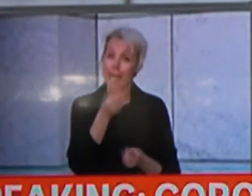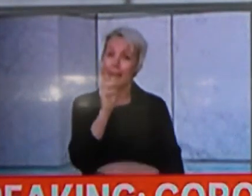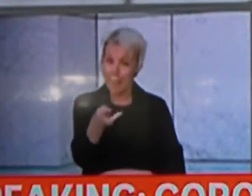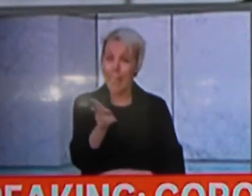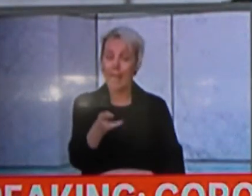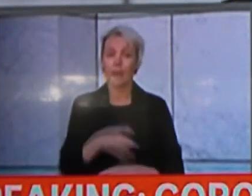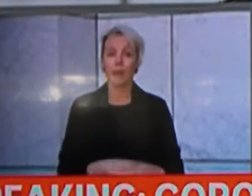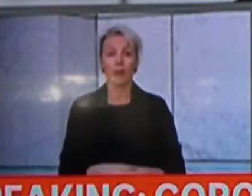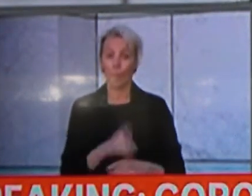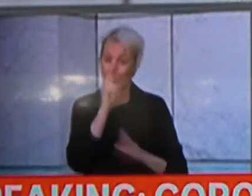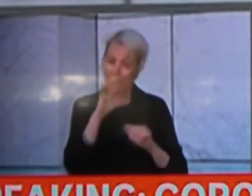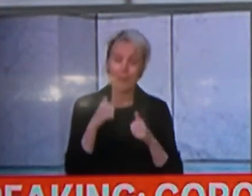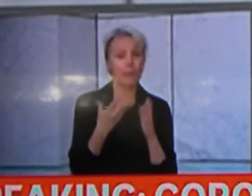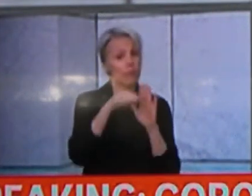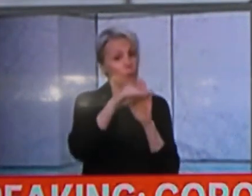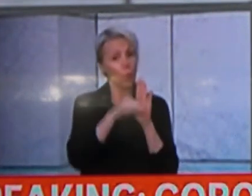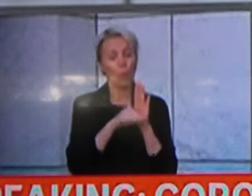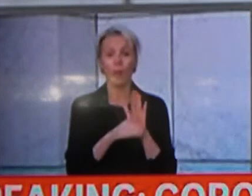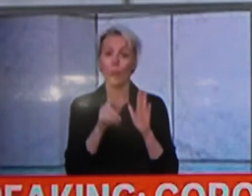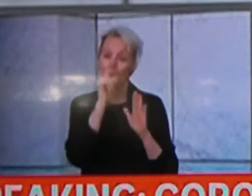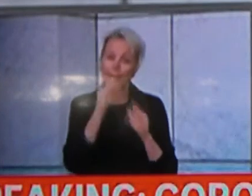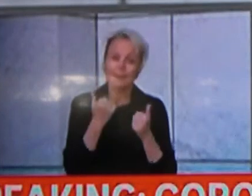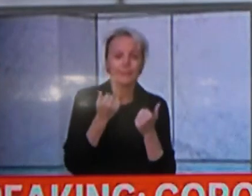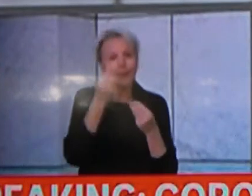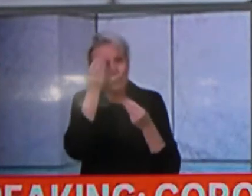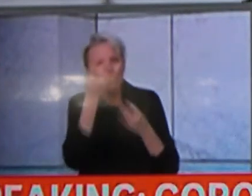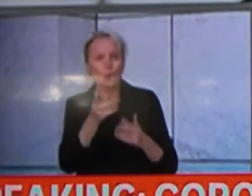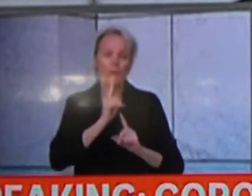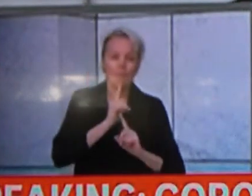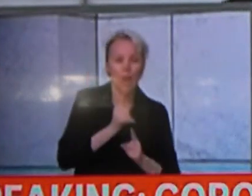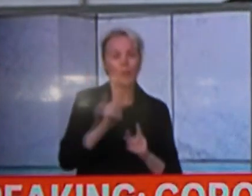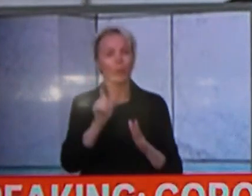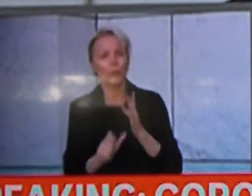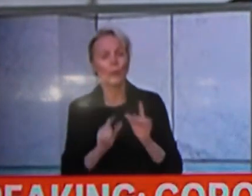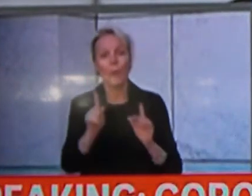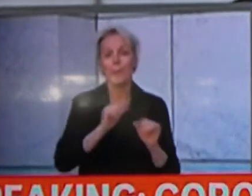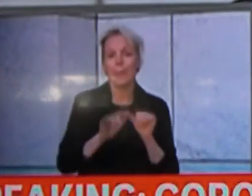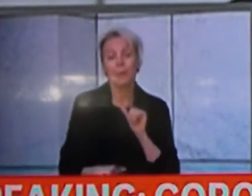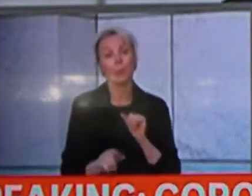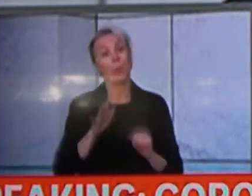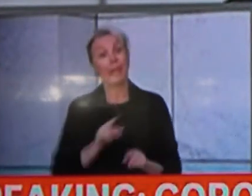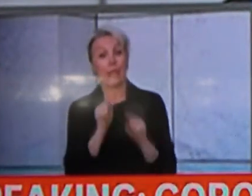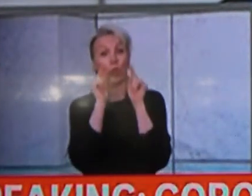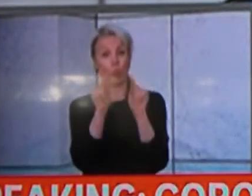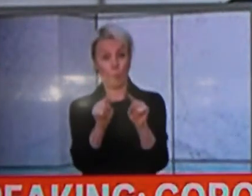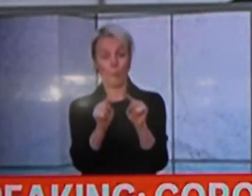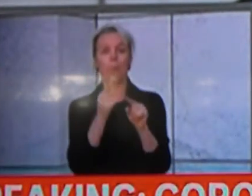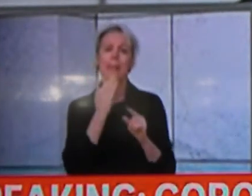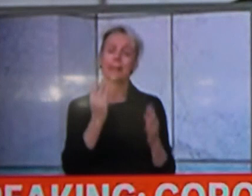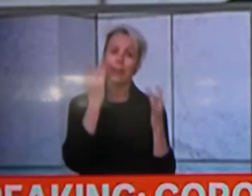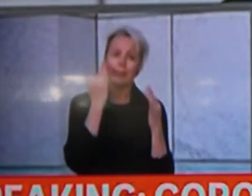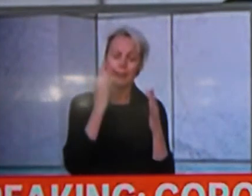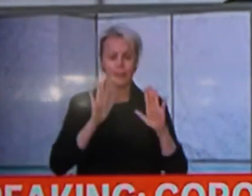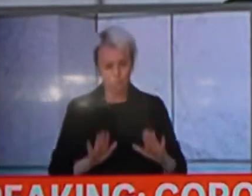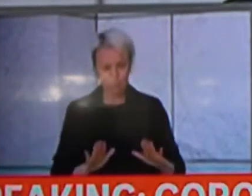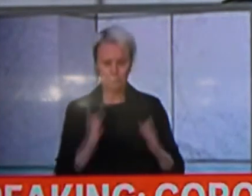give you as many rules as we can and as many guidelines as we can, but we also need you. We need you to think carefully about